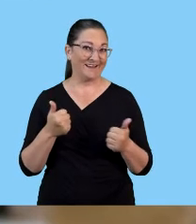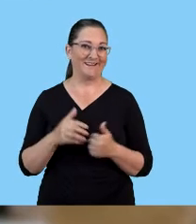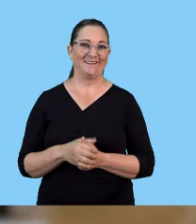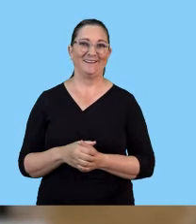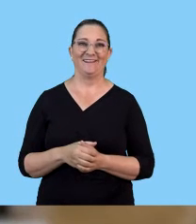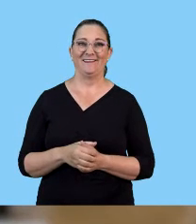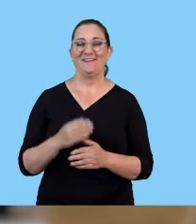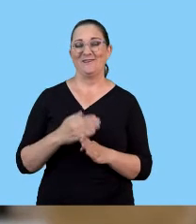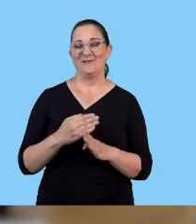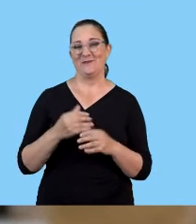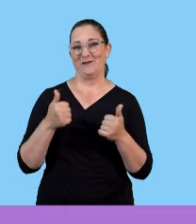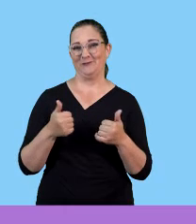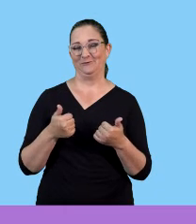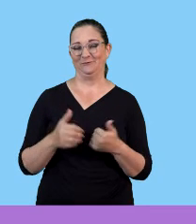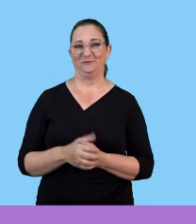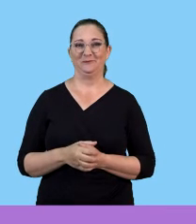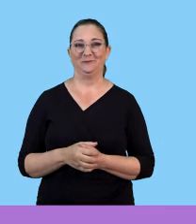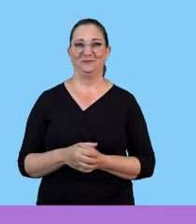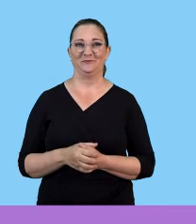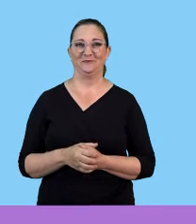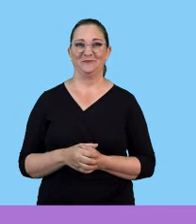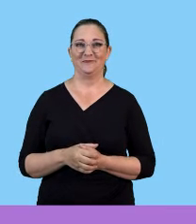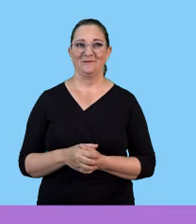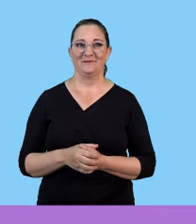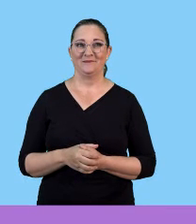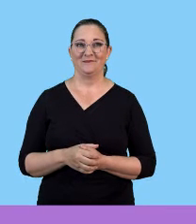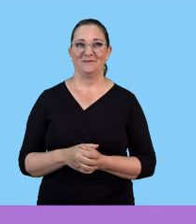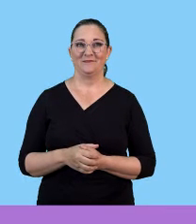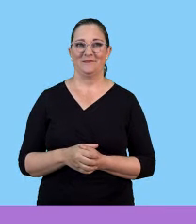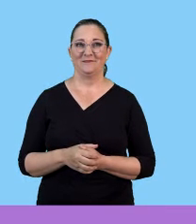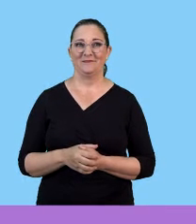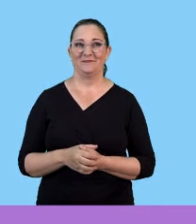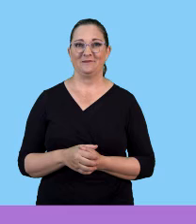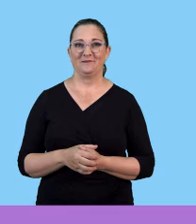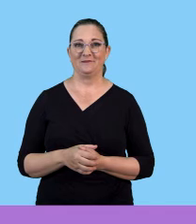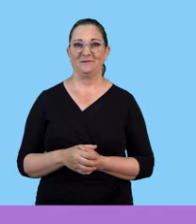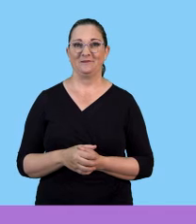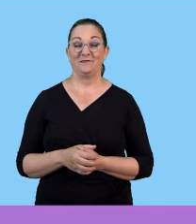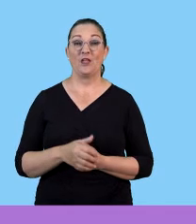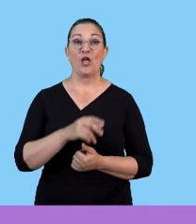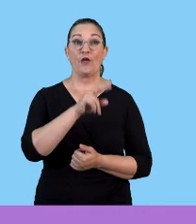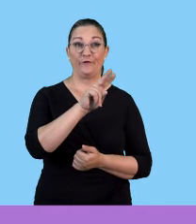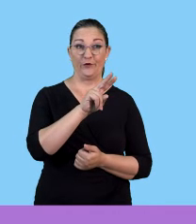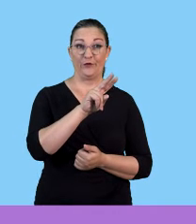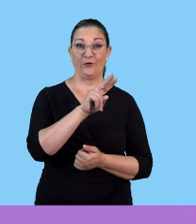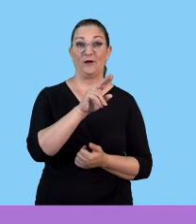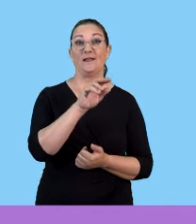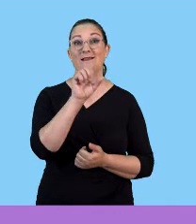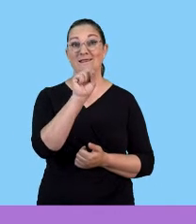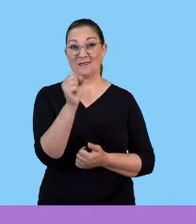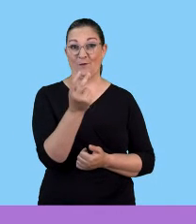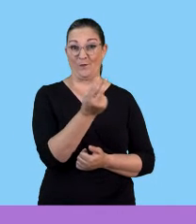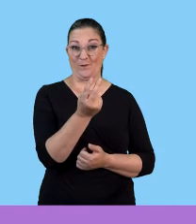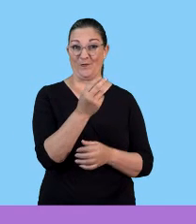so. All right. Nice work, boys and girls. Let's pick up the next one. All right. Vuyo's